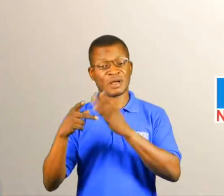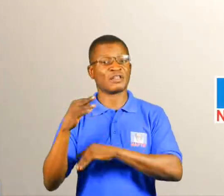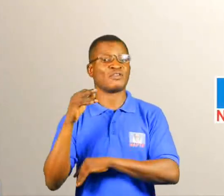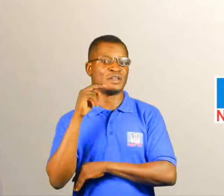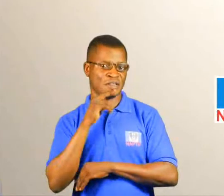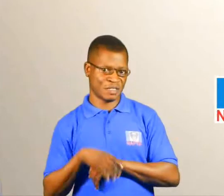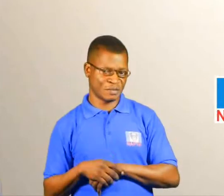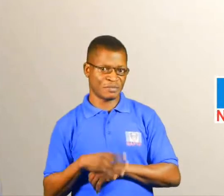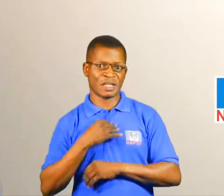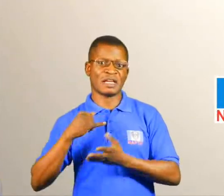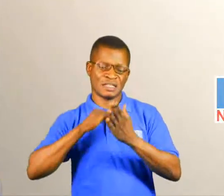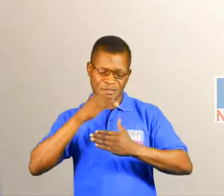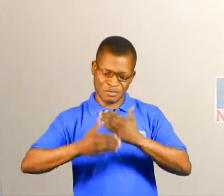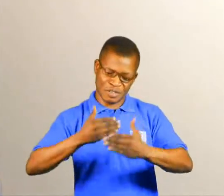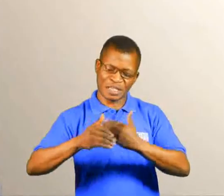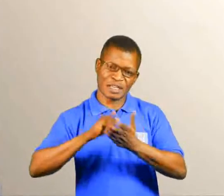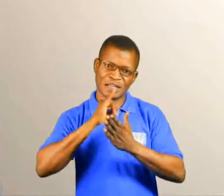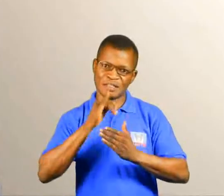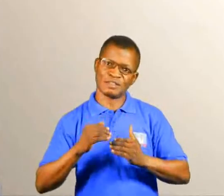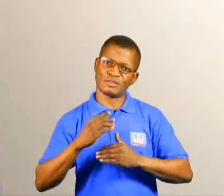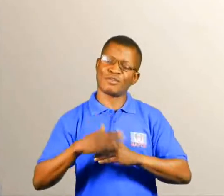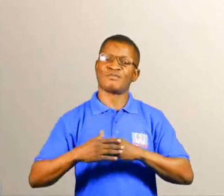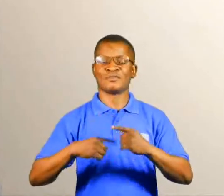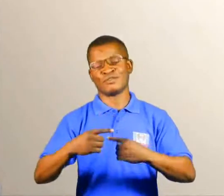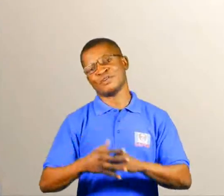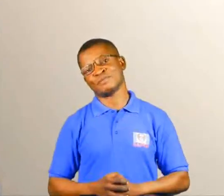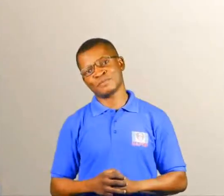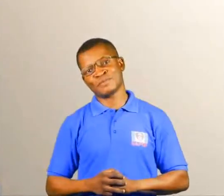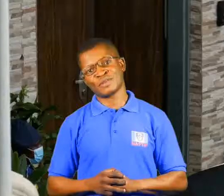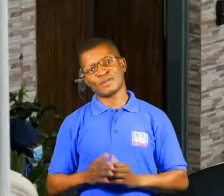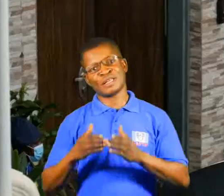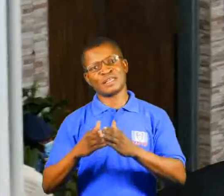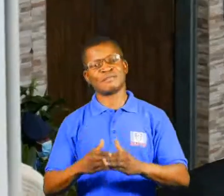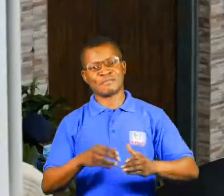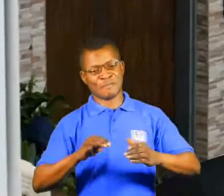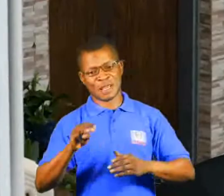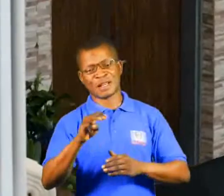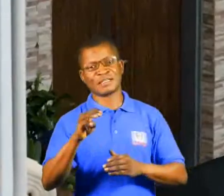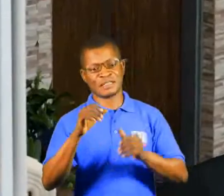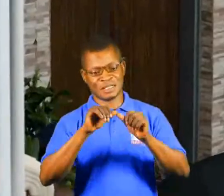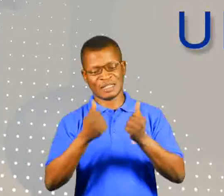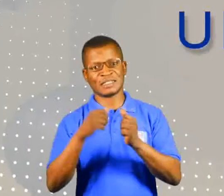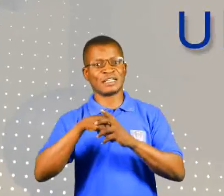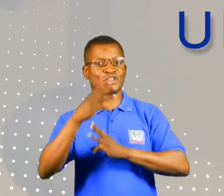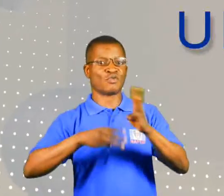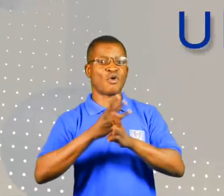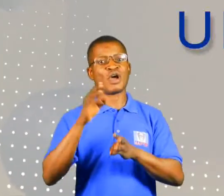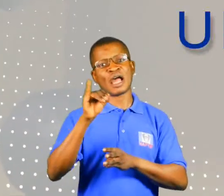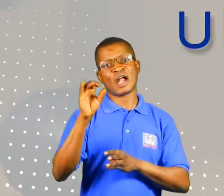in different parts of the country, and it's a process that is still ongoing. The lead migration agency in the